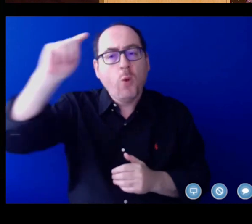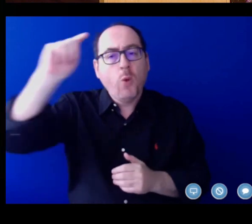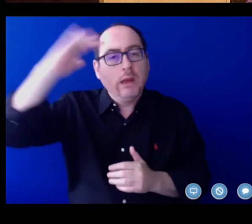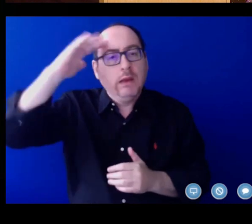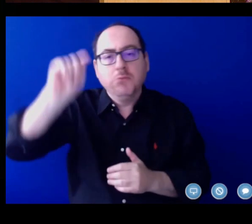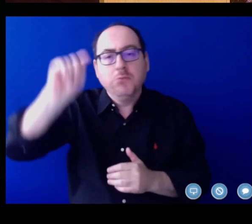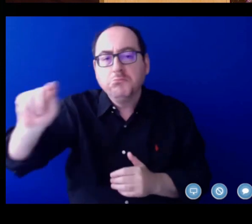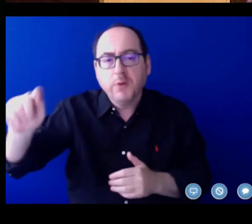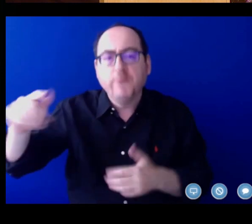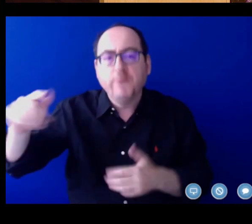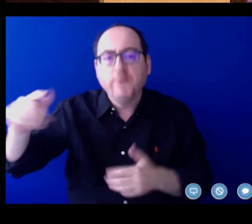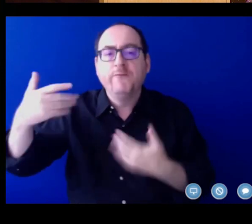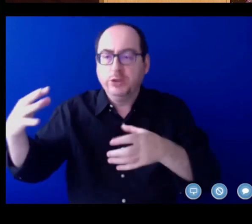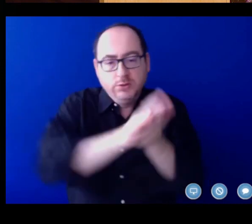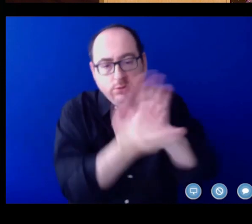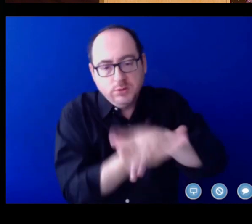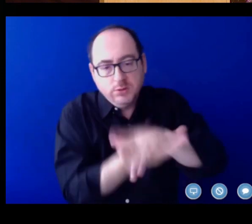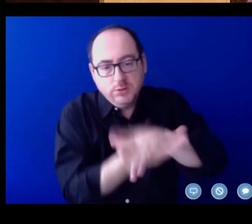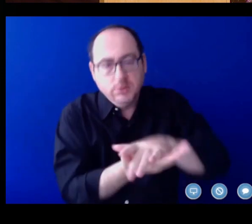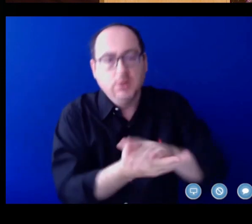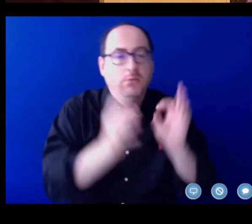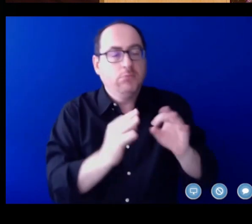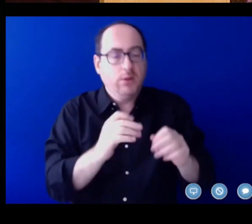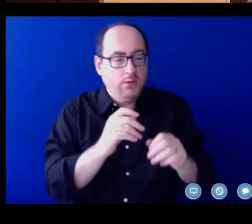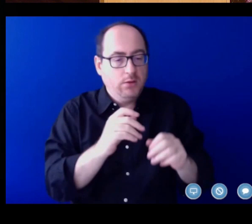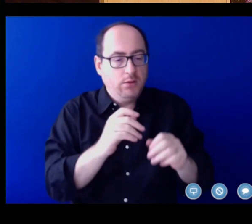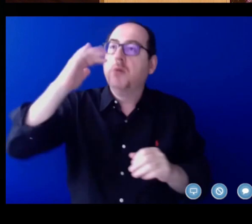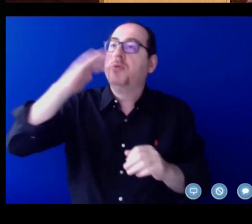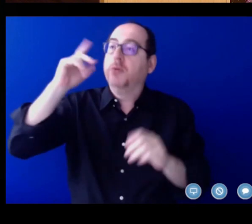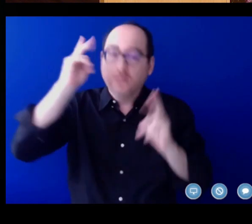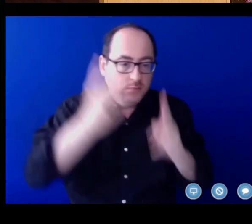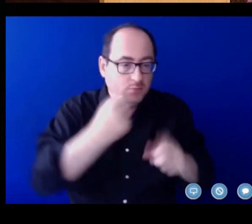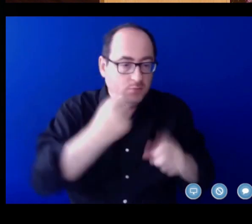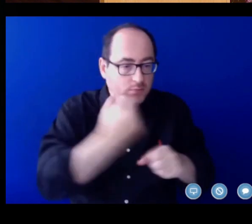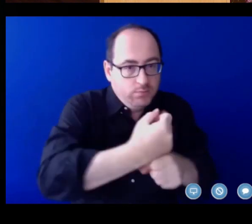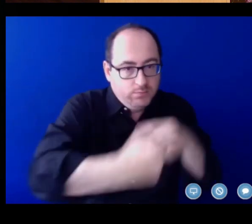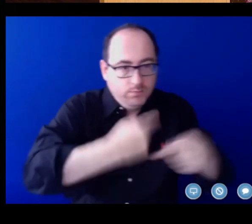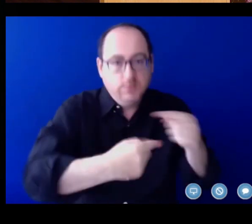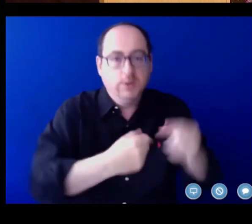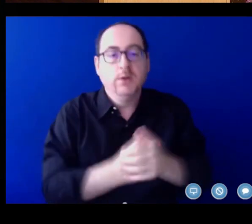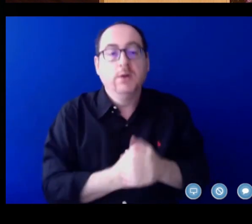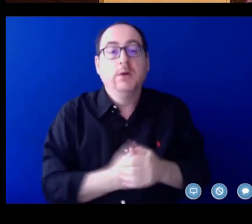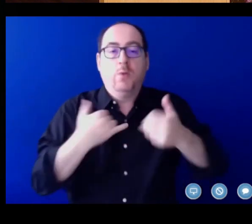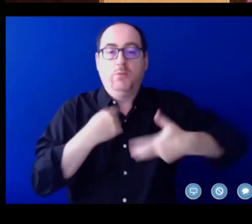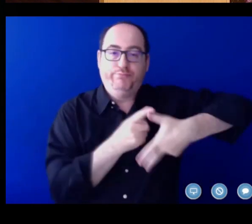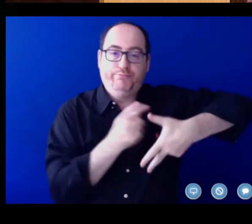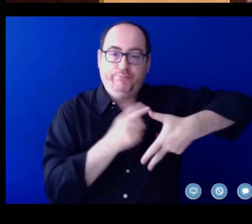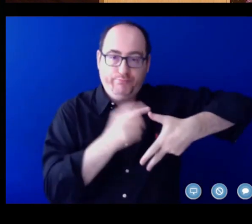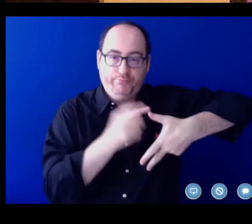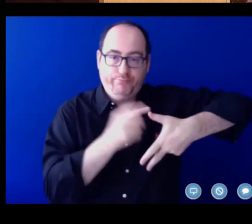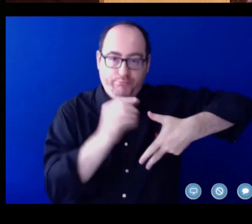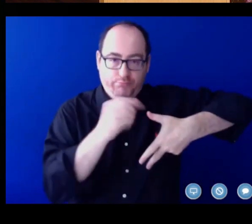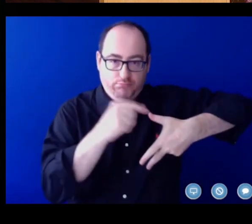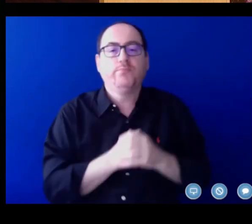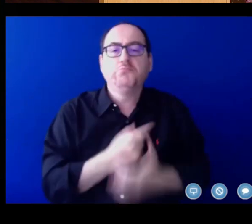Okay, so moving to the first part. This is probably not news to anyone here, but I just wanted to start with some